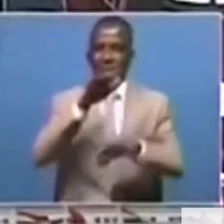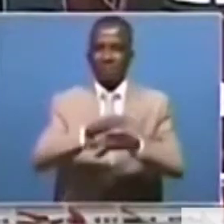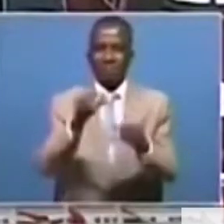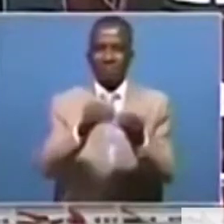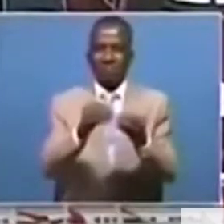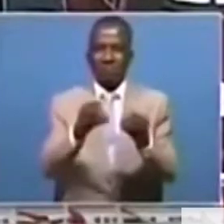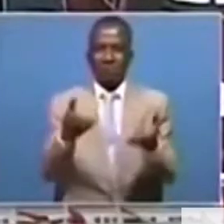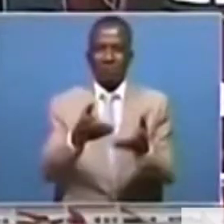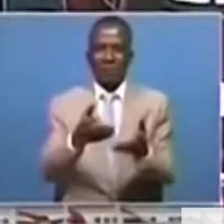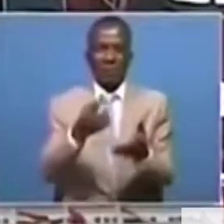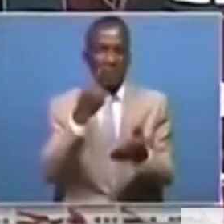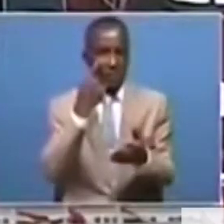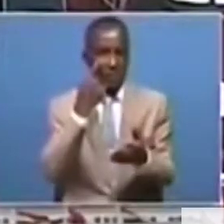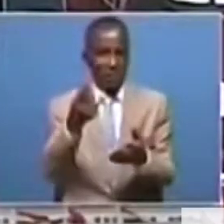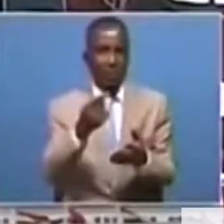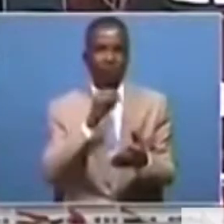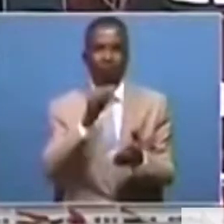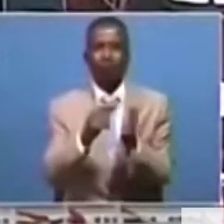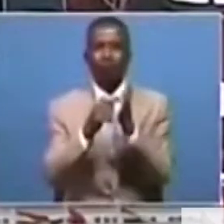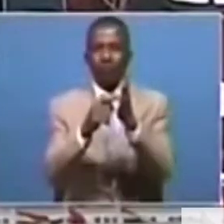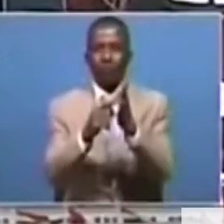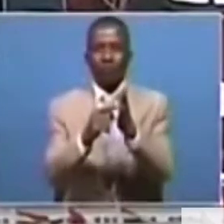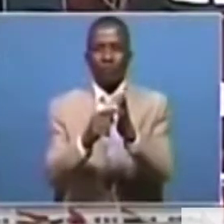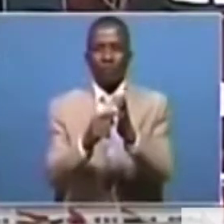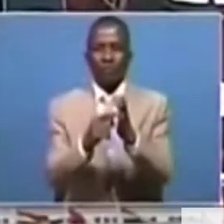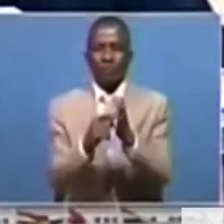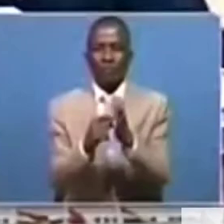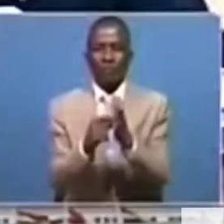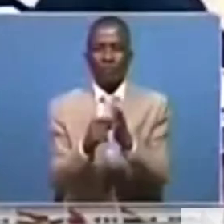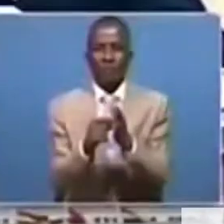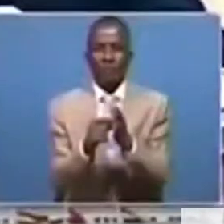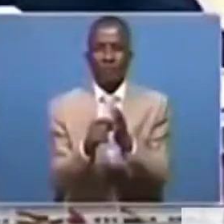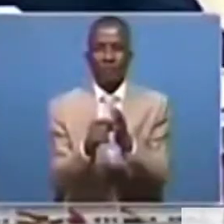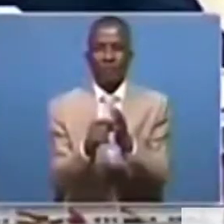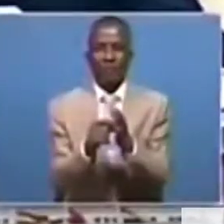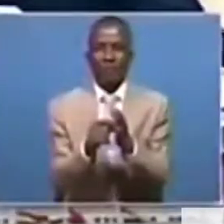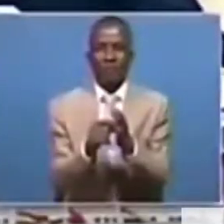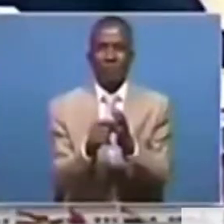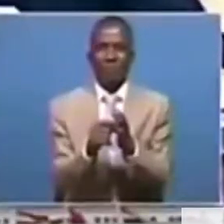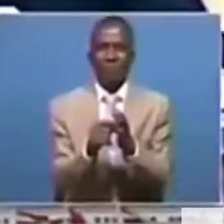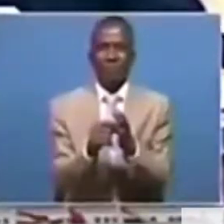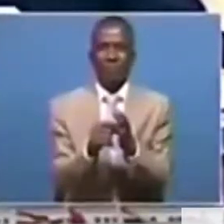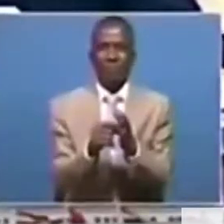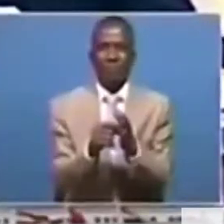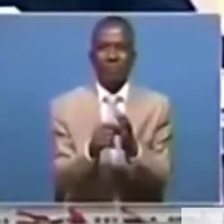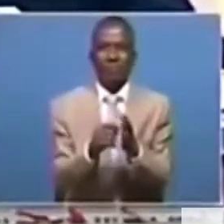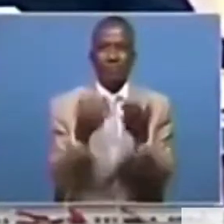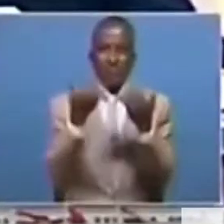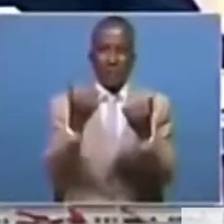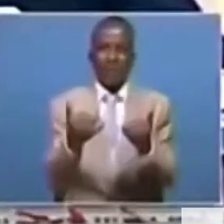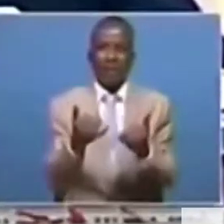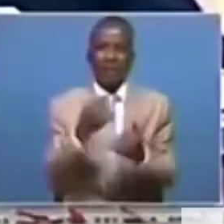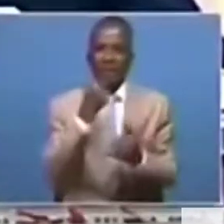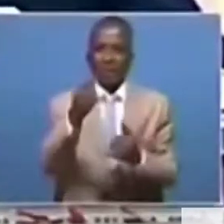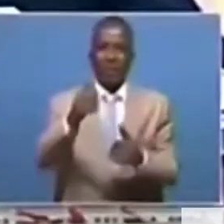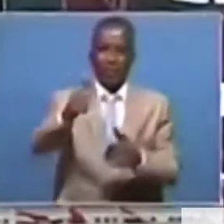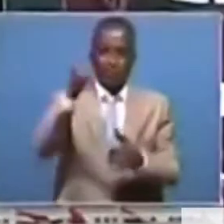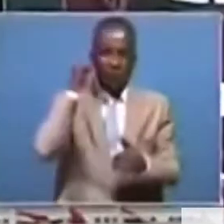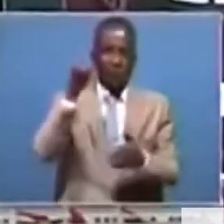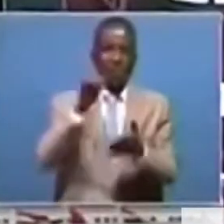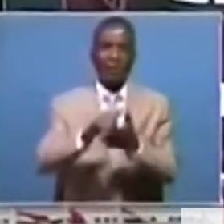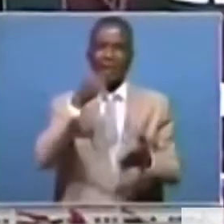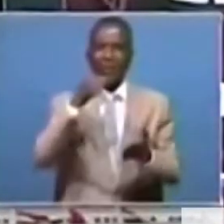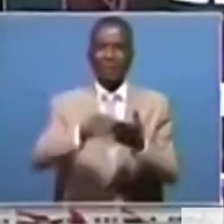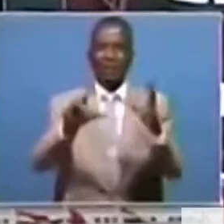solicit from the said witness and how that evidence is going to help the court in resolving the dispute before us. We accordingly refuse the application